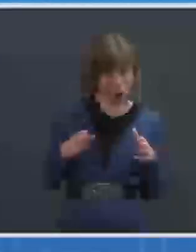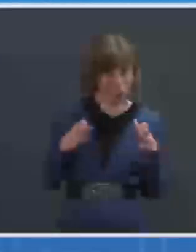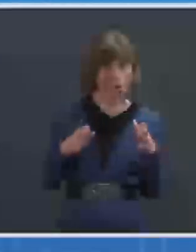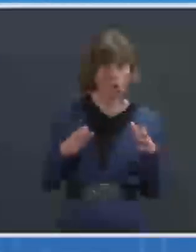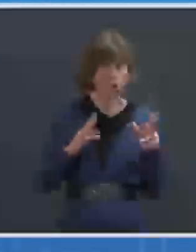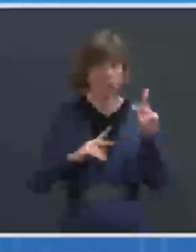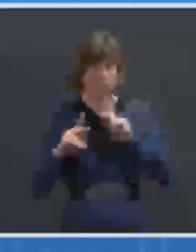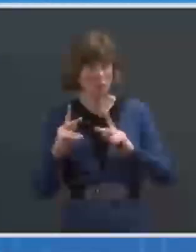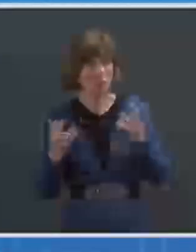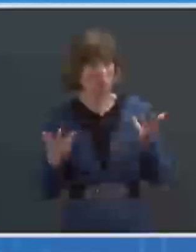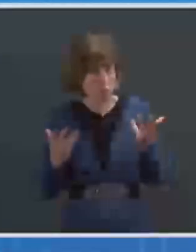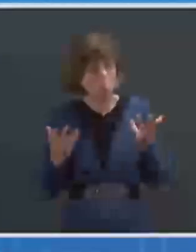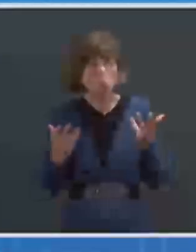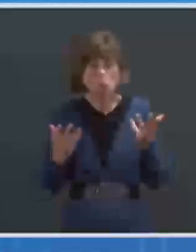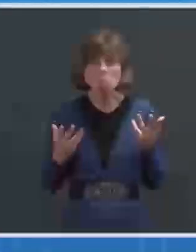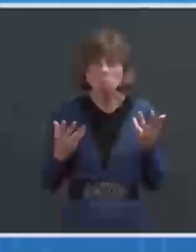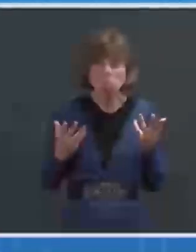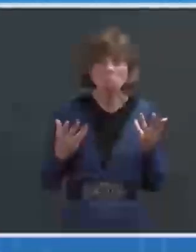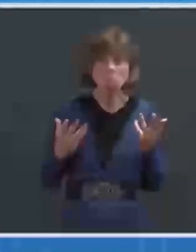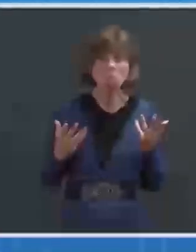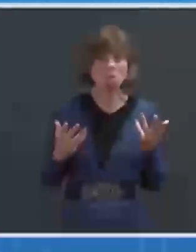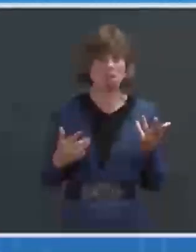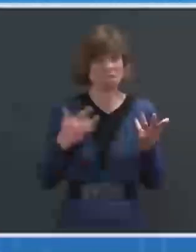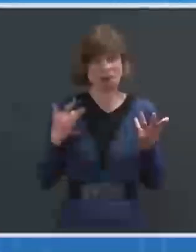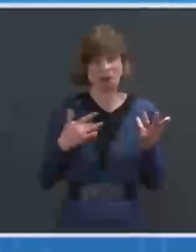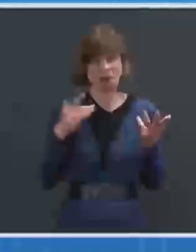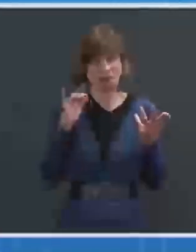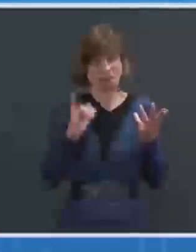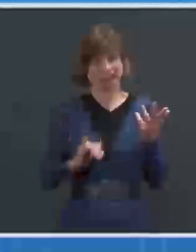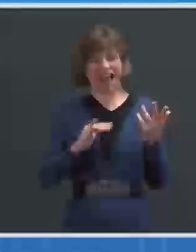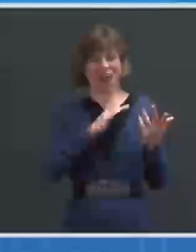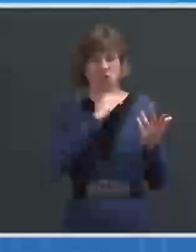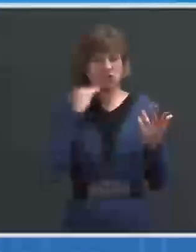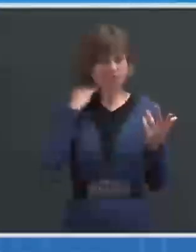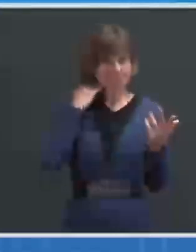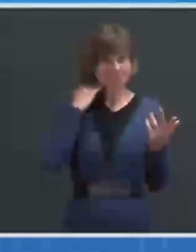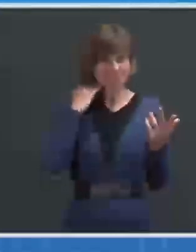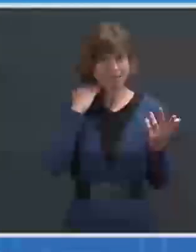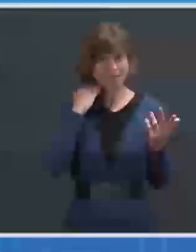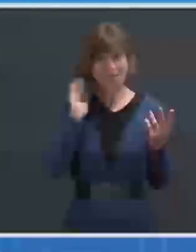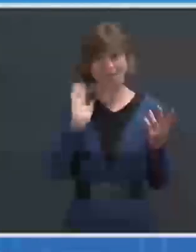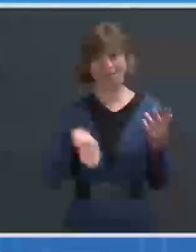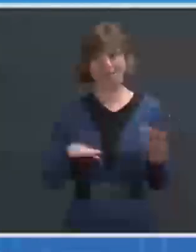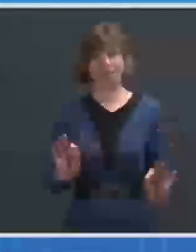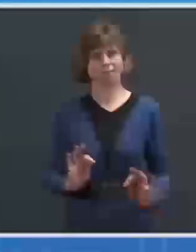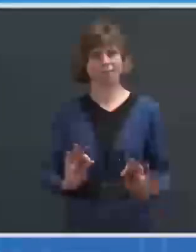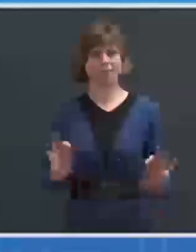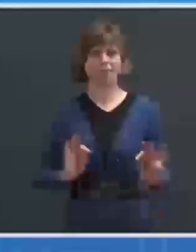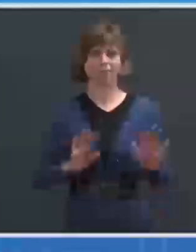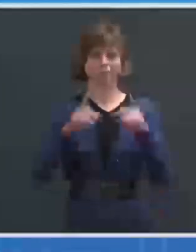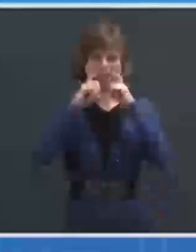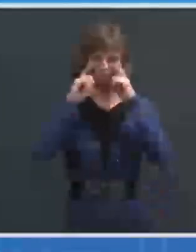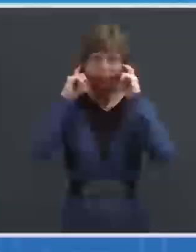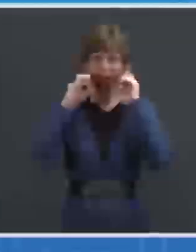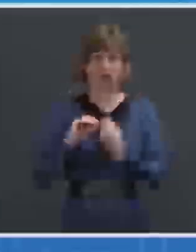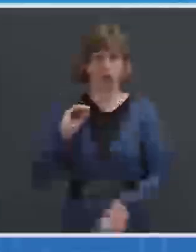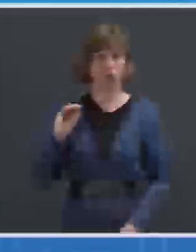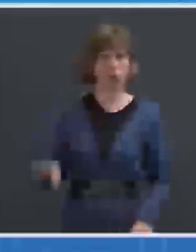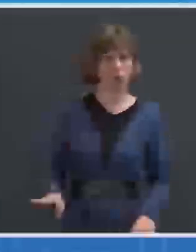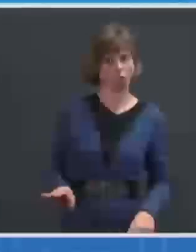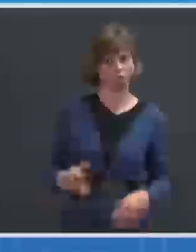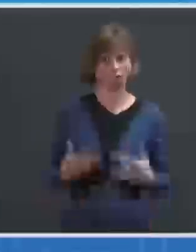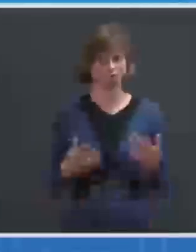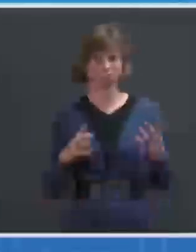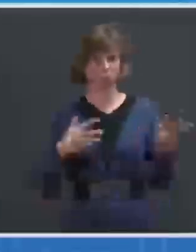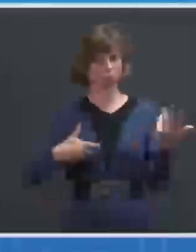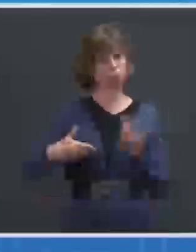think you can clearly feel that the relative risk is so low that you would not have to wear a mask, that you could have a good